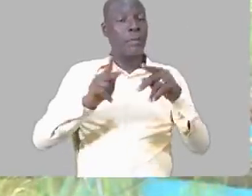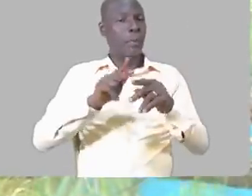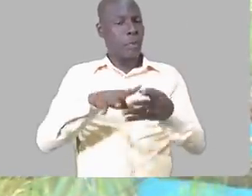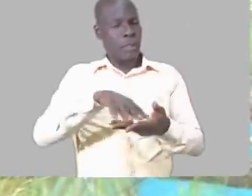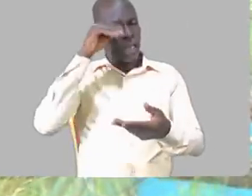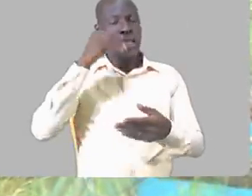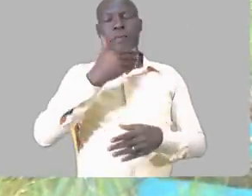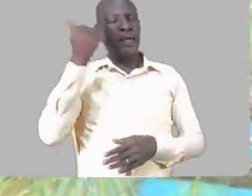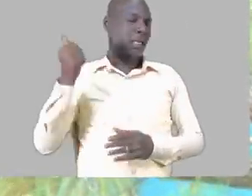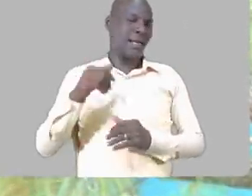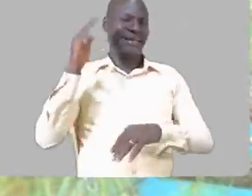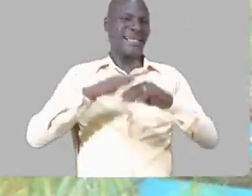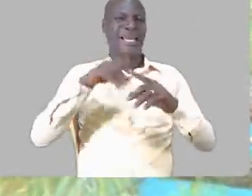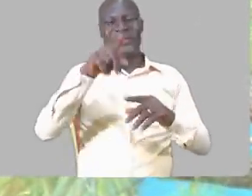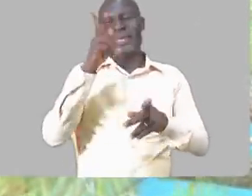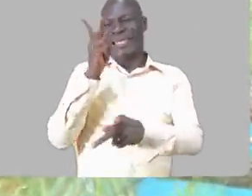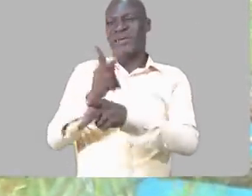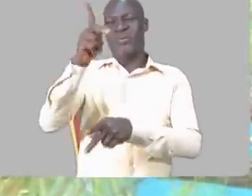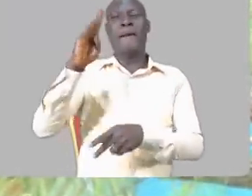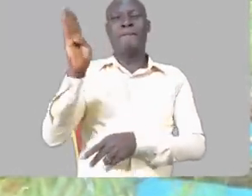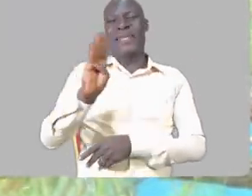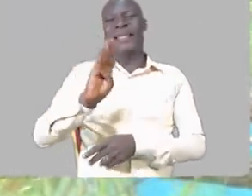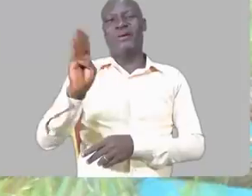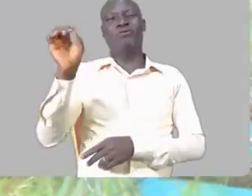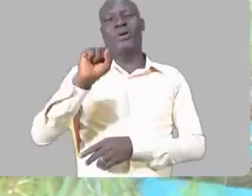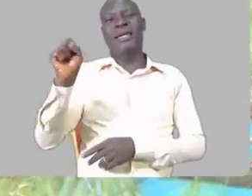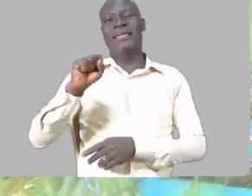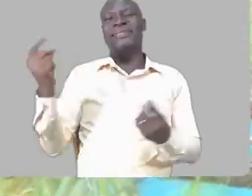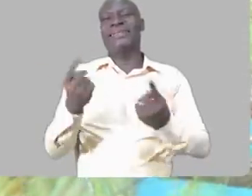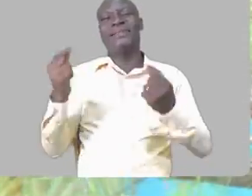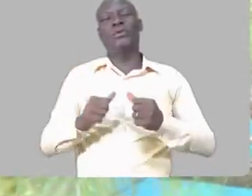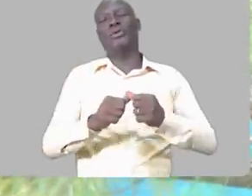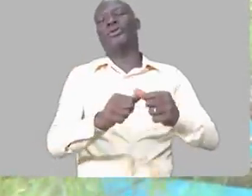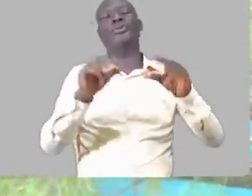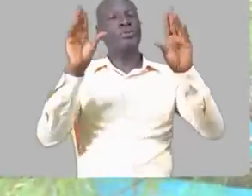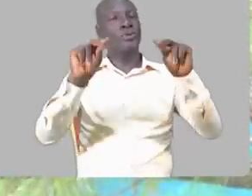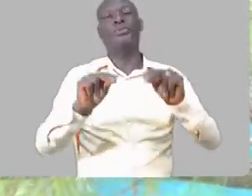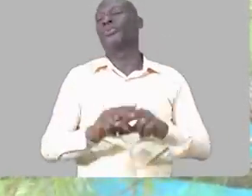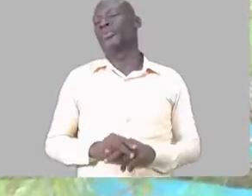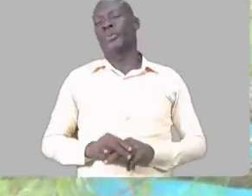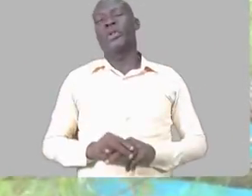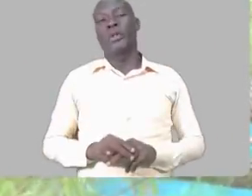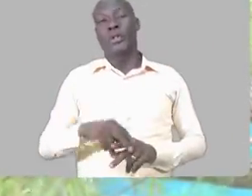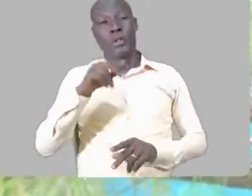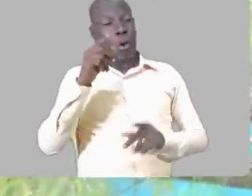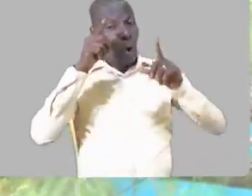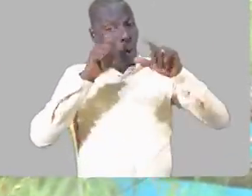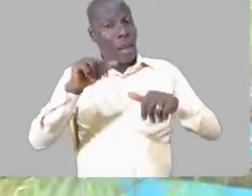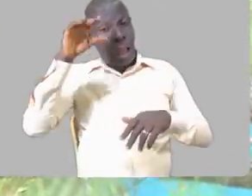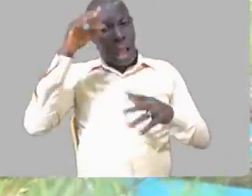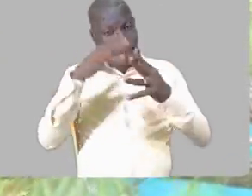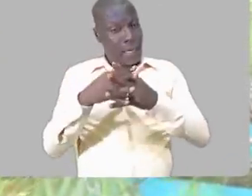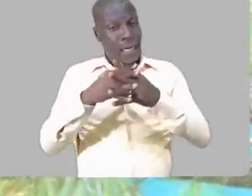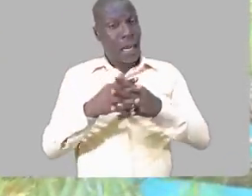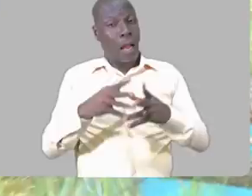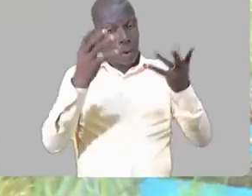di efrimu a. Eye, a chance a odi $1 billion ebeto ho, ama boni akoso. E diso wadu wama ni si uso, si e pe wache